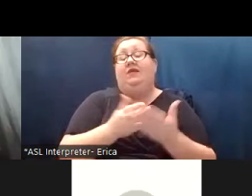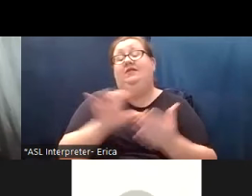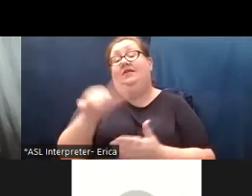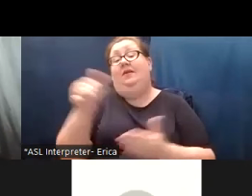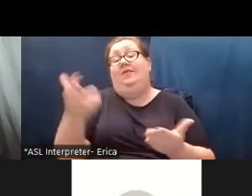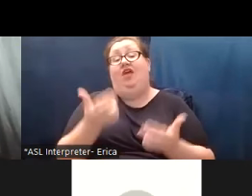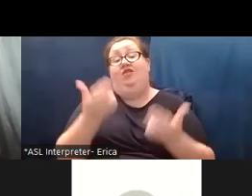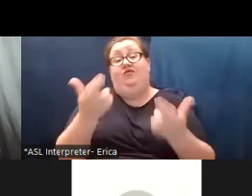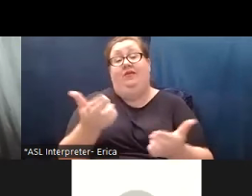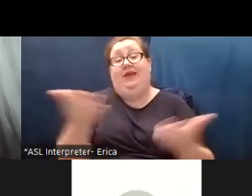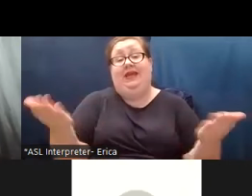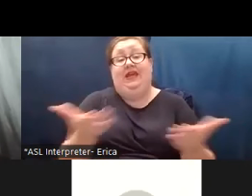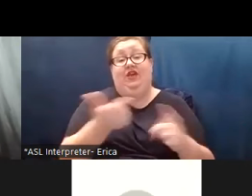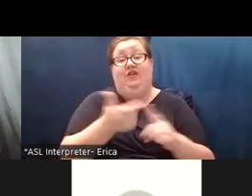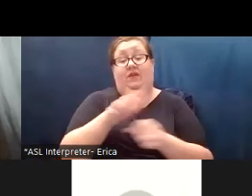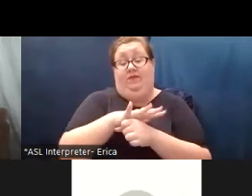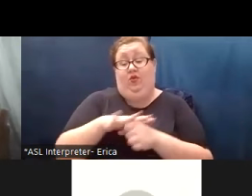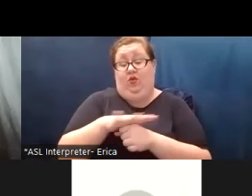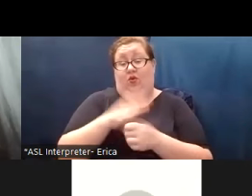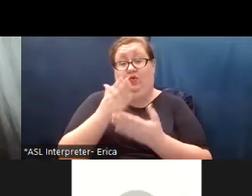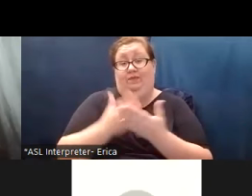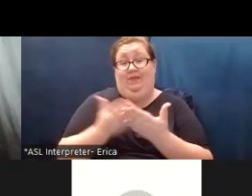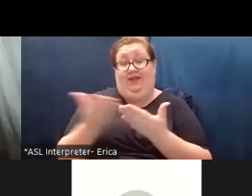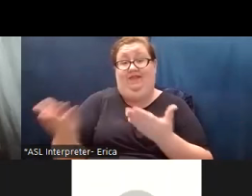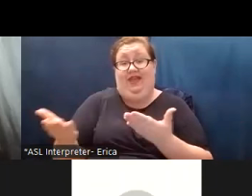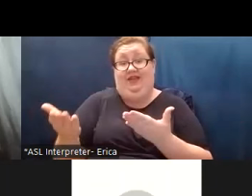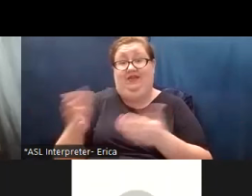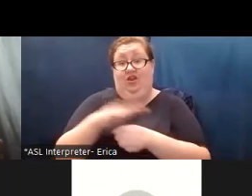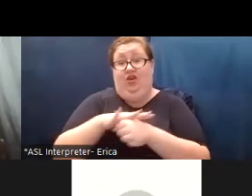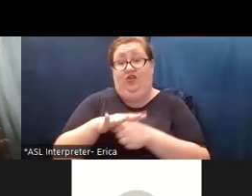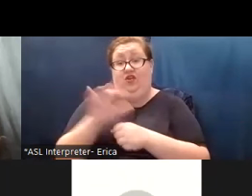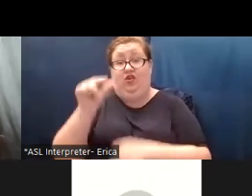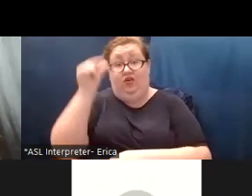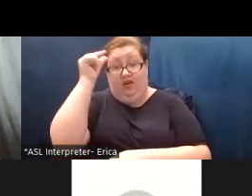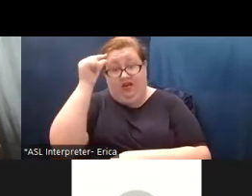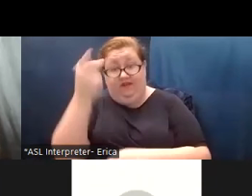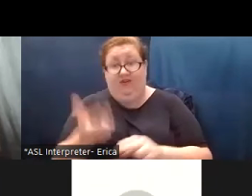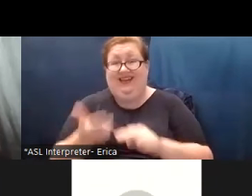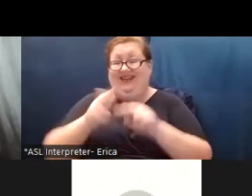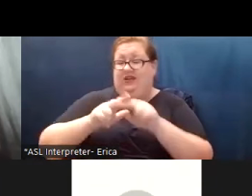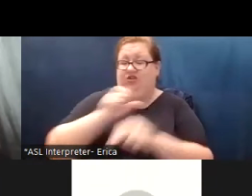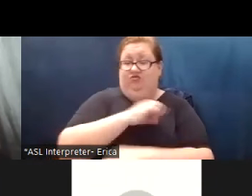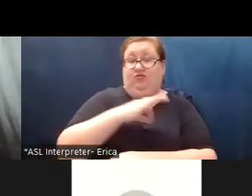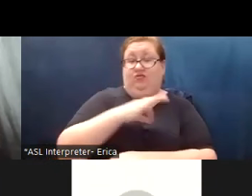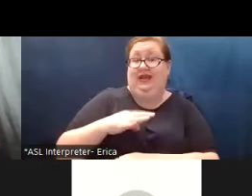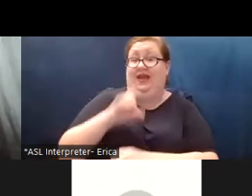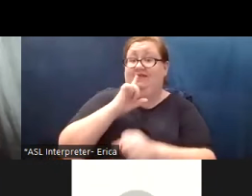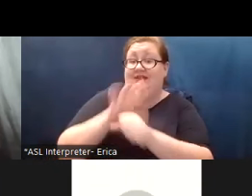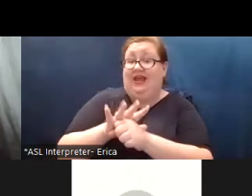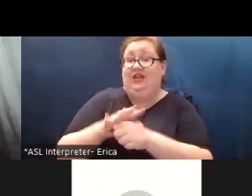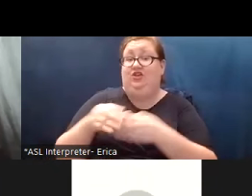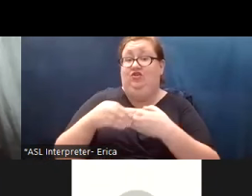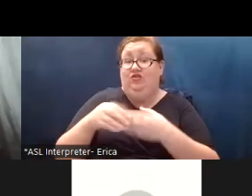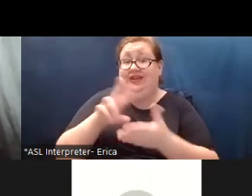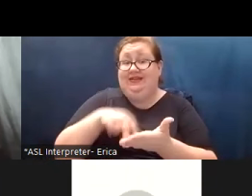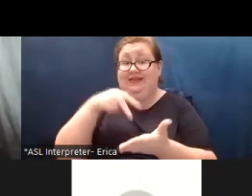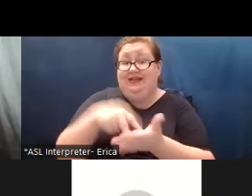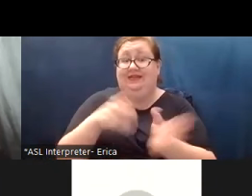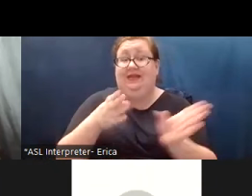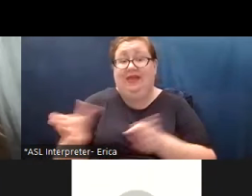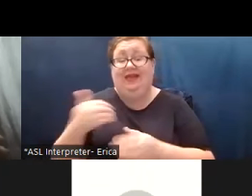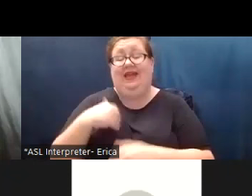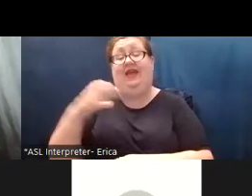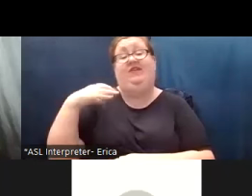here from the local side of things, that the local government is increasing staff dedicated to resilience, sustainability, and planning, like having a chief resilience